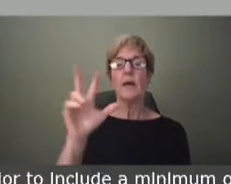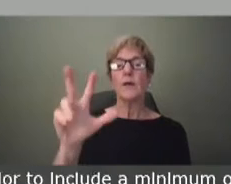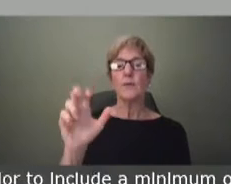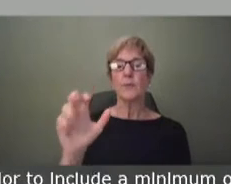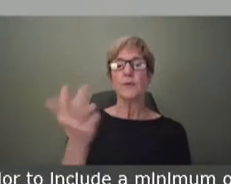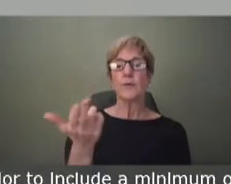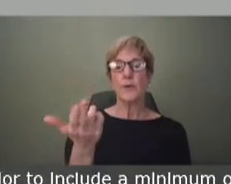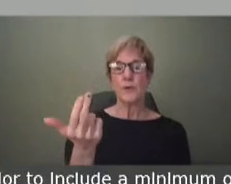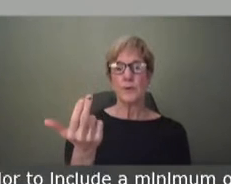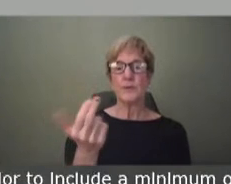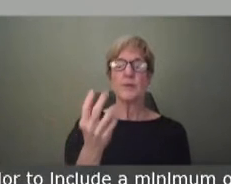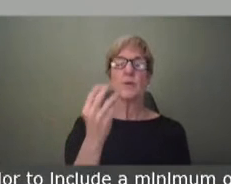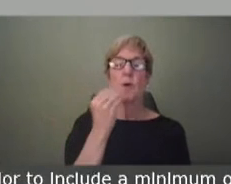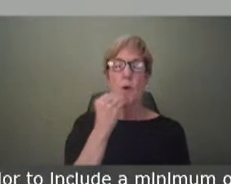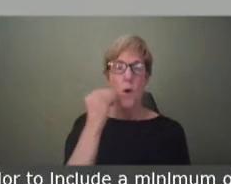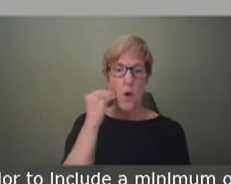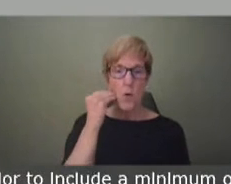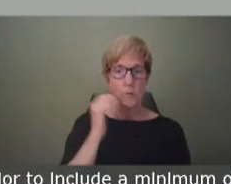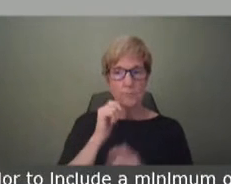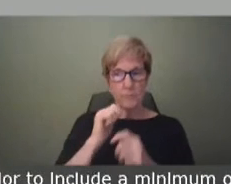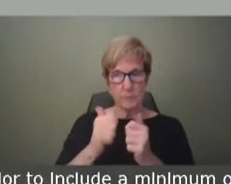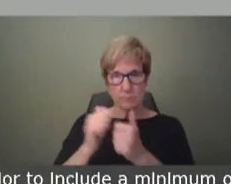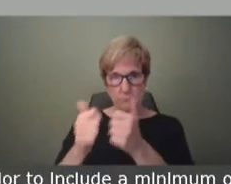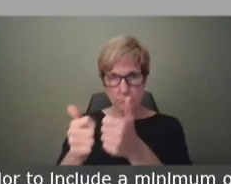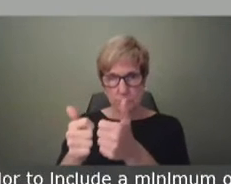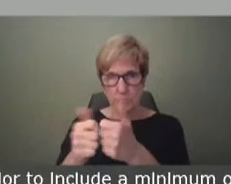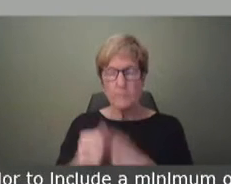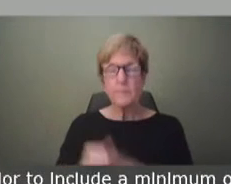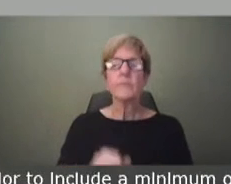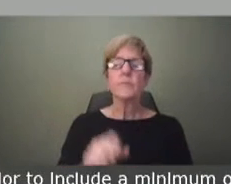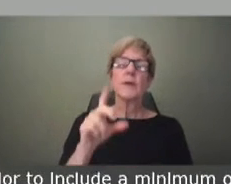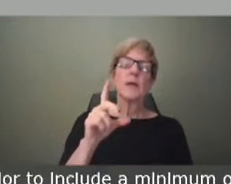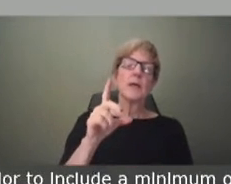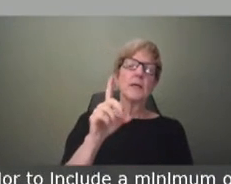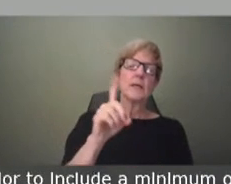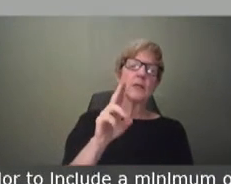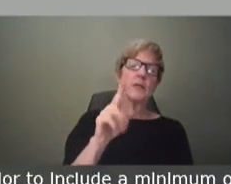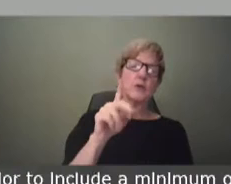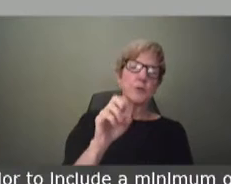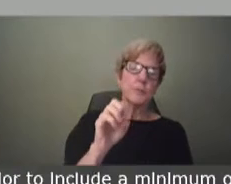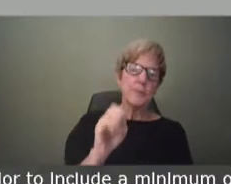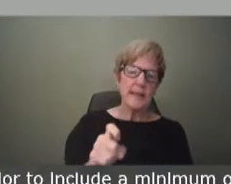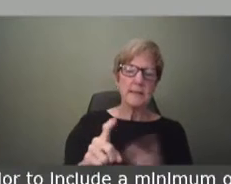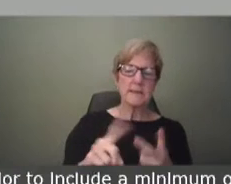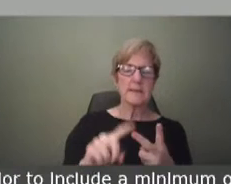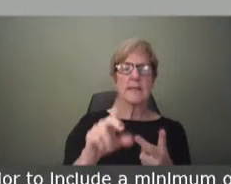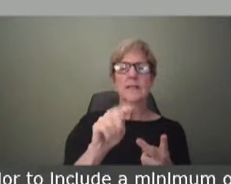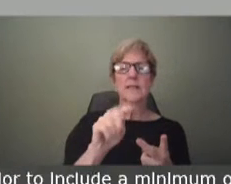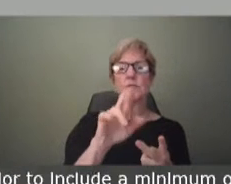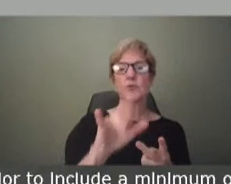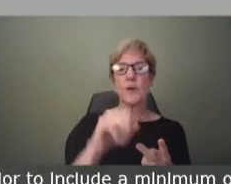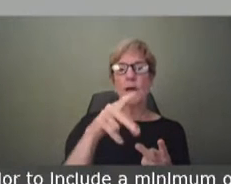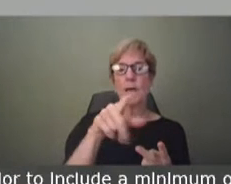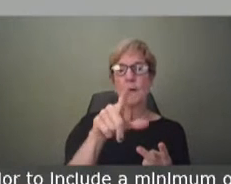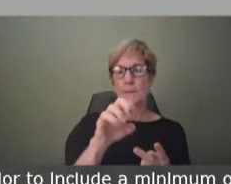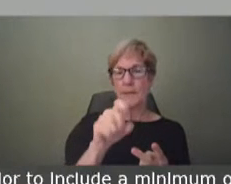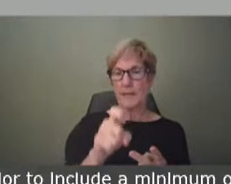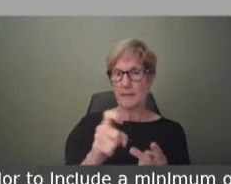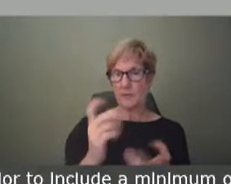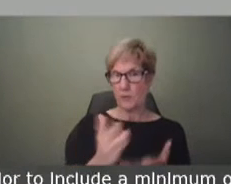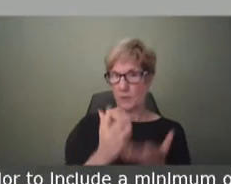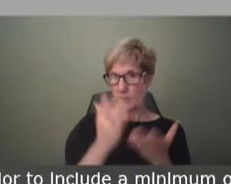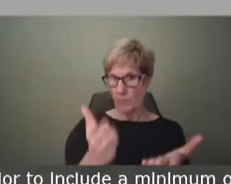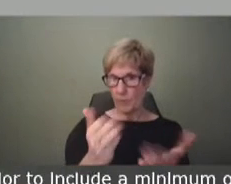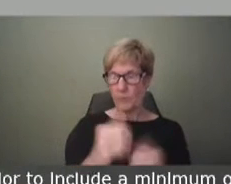family detached uh essentially duplexes and triplexes are the units that are being proposed so uh building